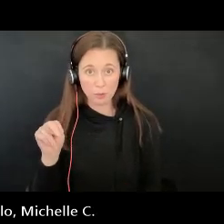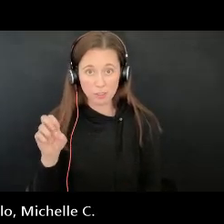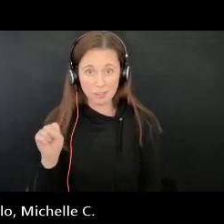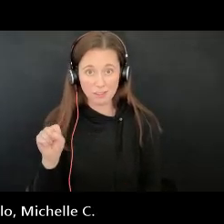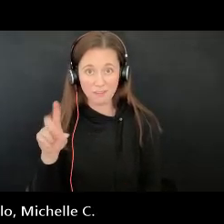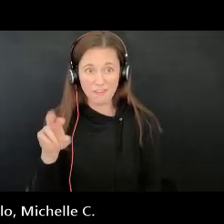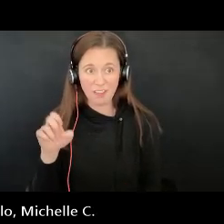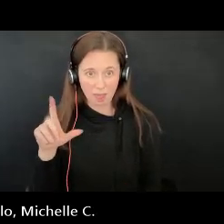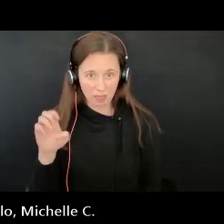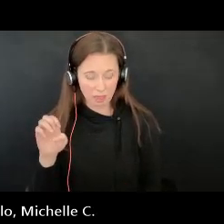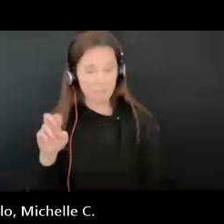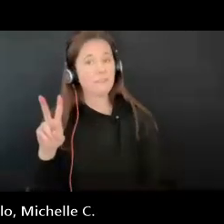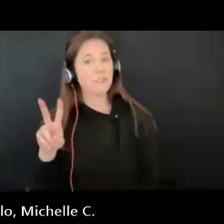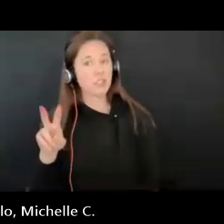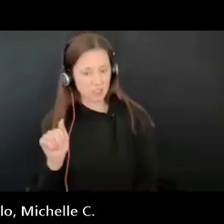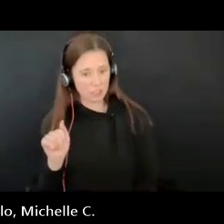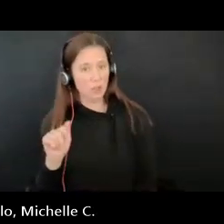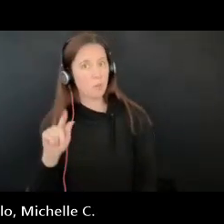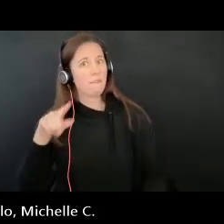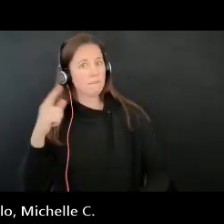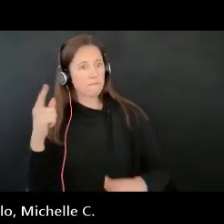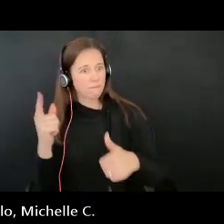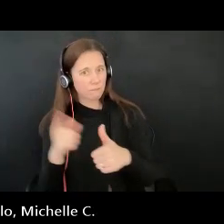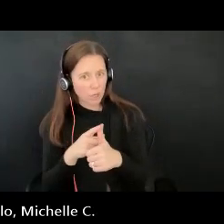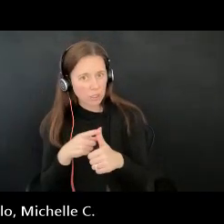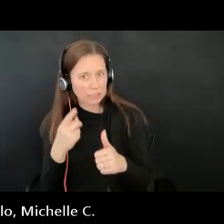enlistment, he wrote his occupation as farmer.